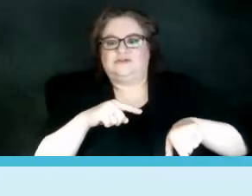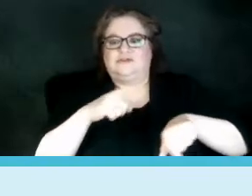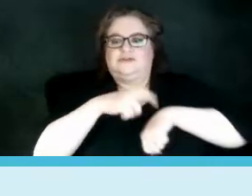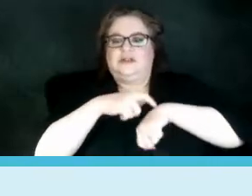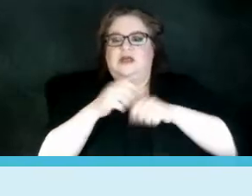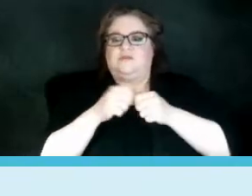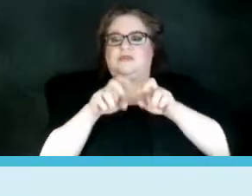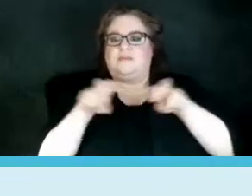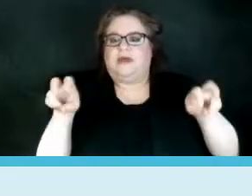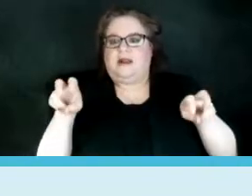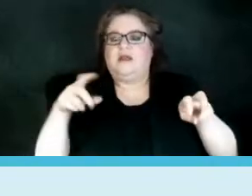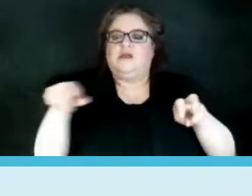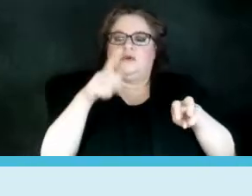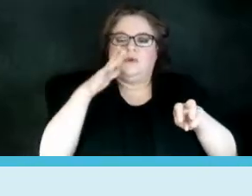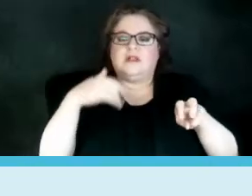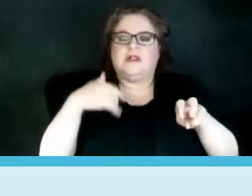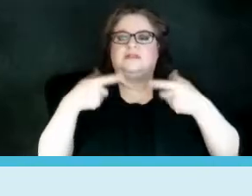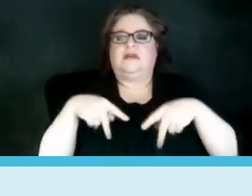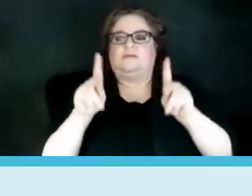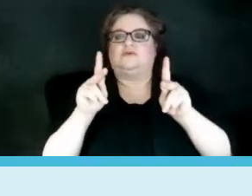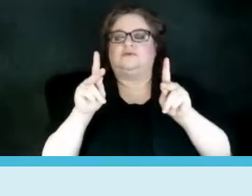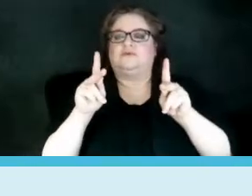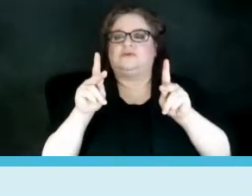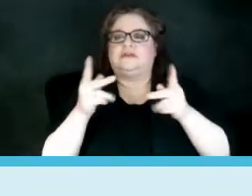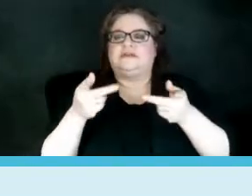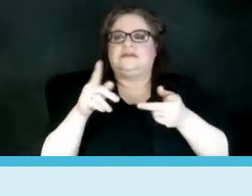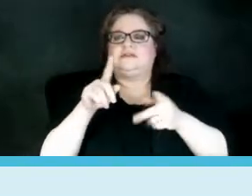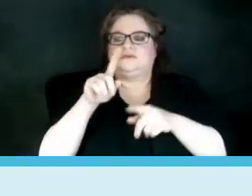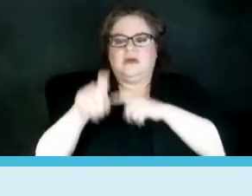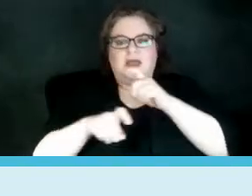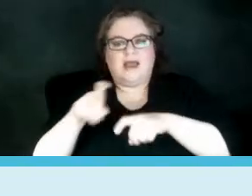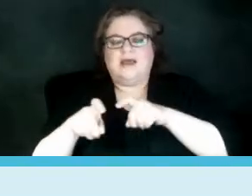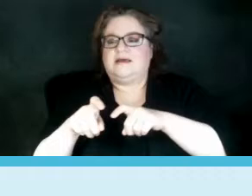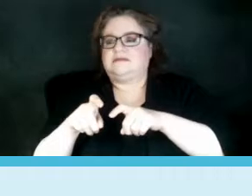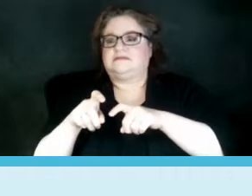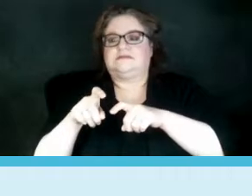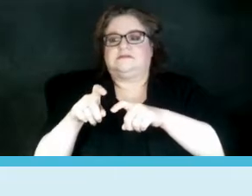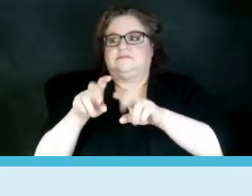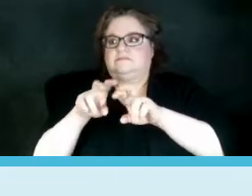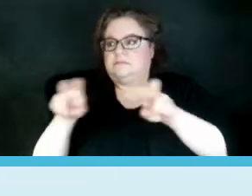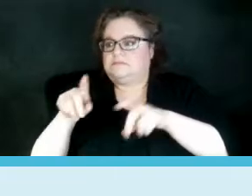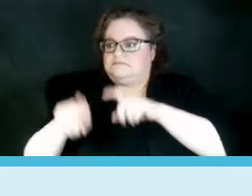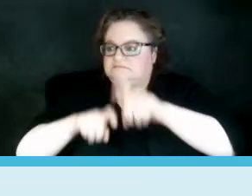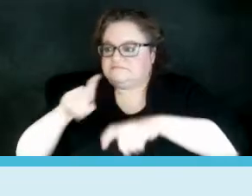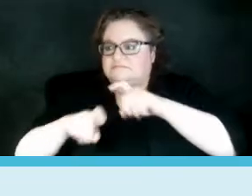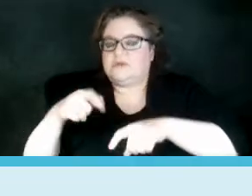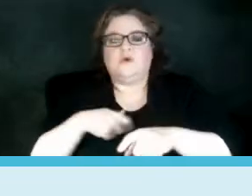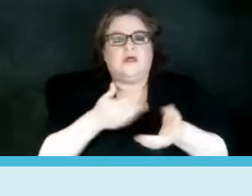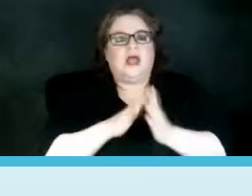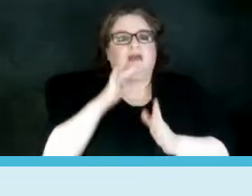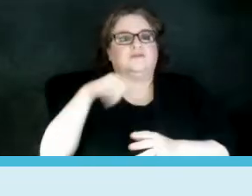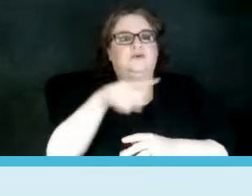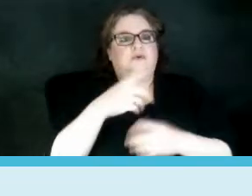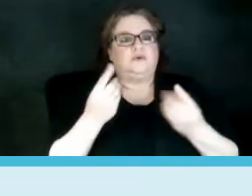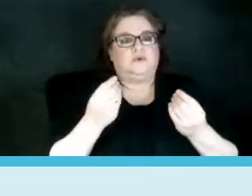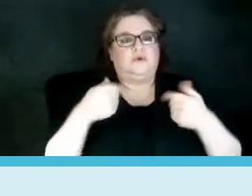our panels. You have an opportunity to ask questions of the panelists. And so what we're going to ask you to do